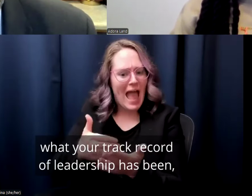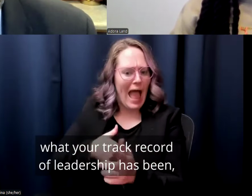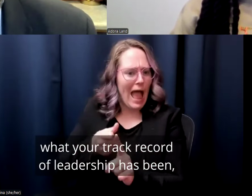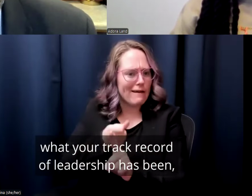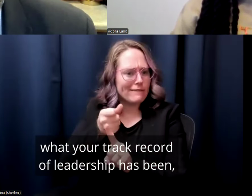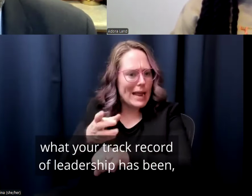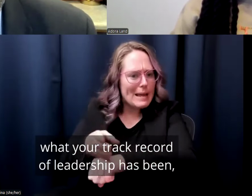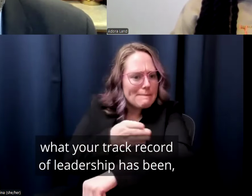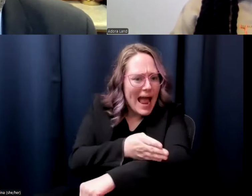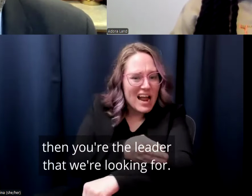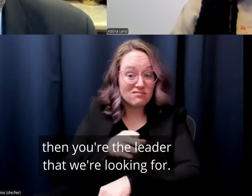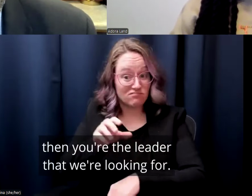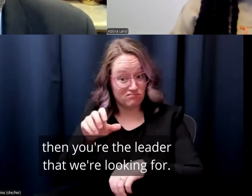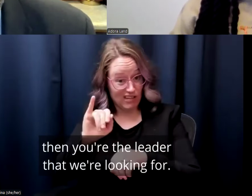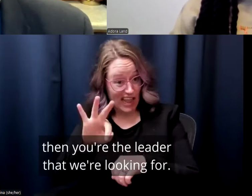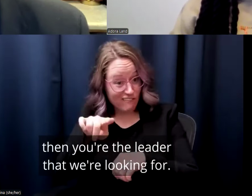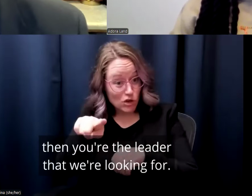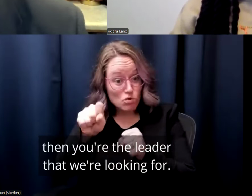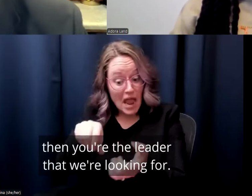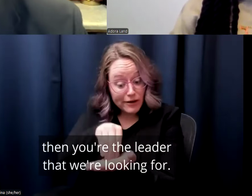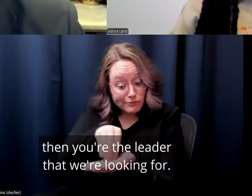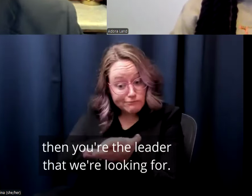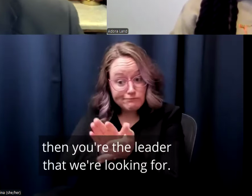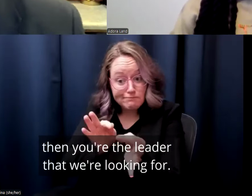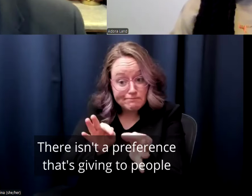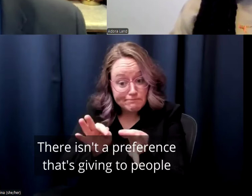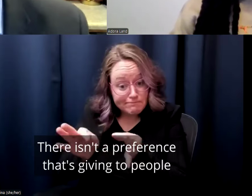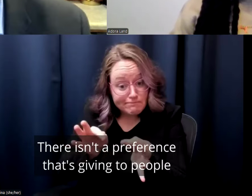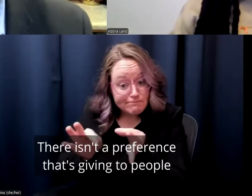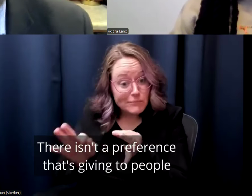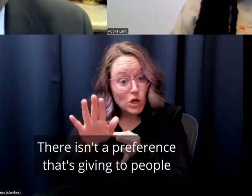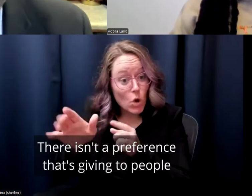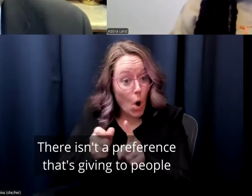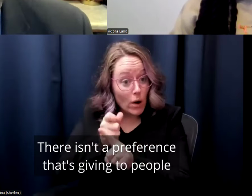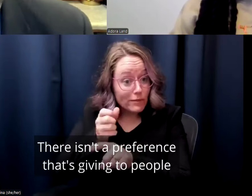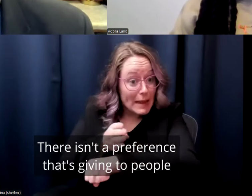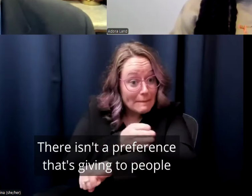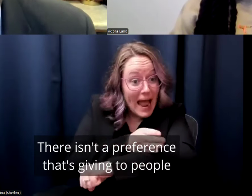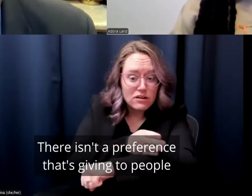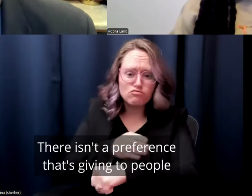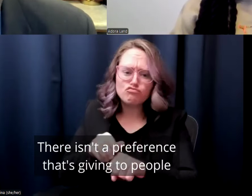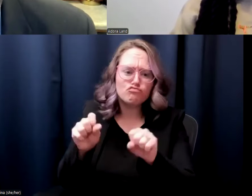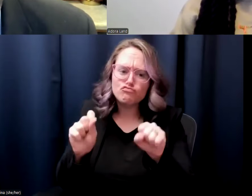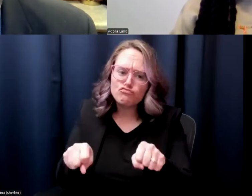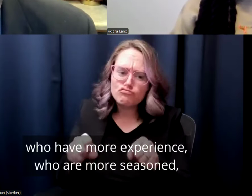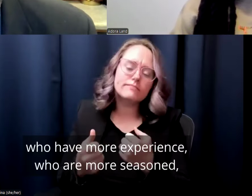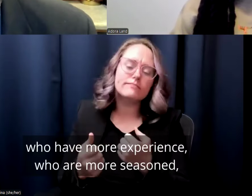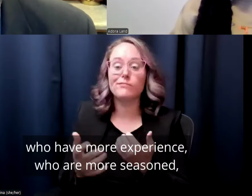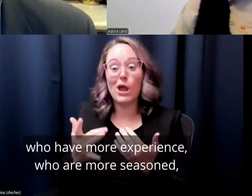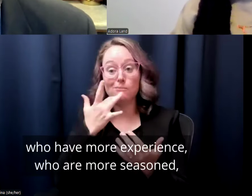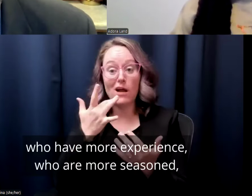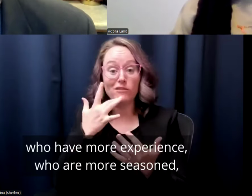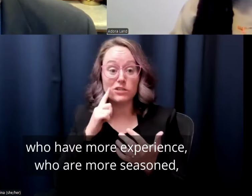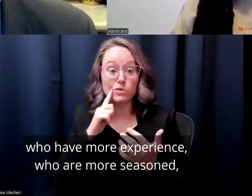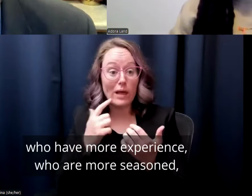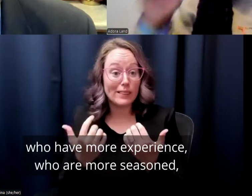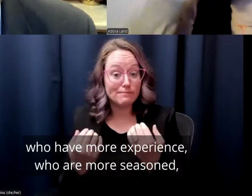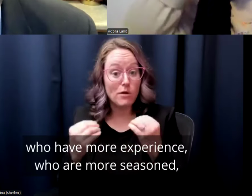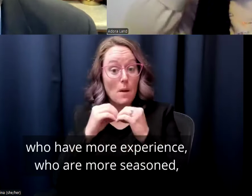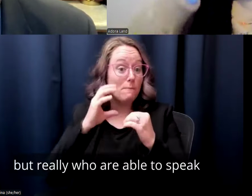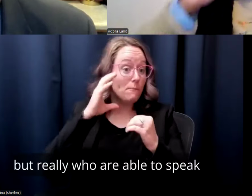of leadership has been, then you're the leader that we're looking for. There isn't a preference that's giving to people who have more experience, who are